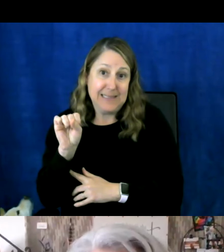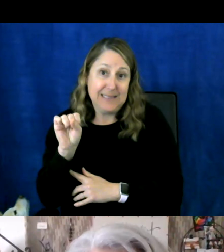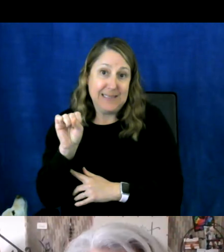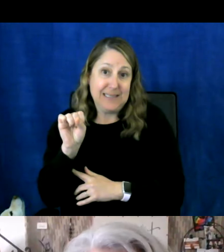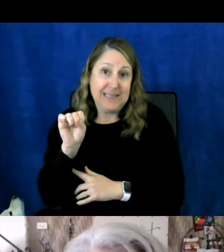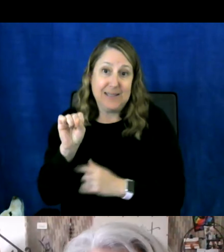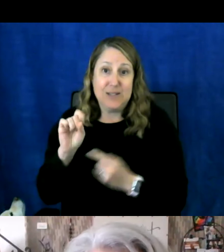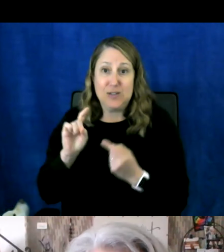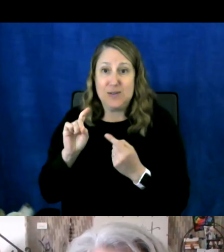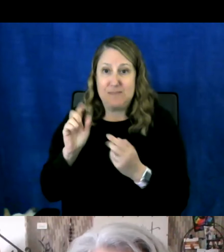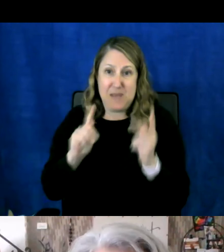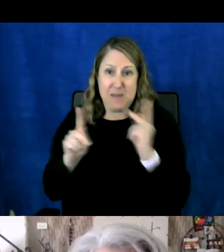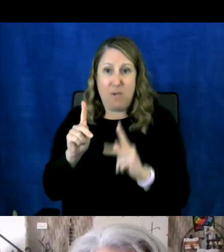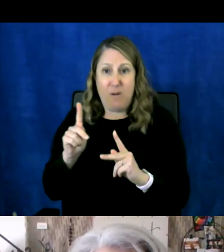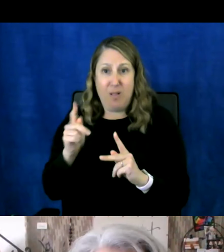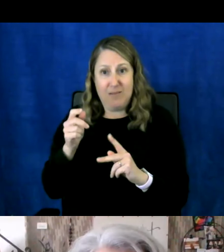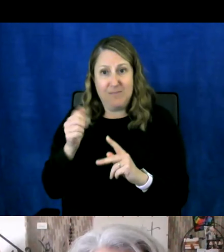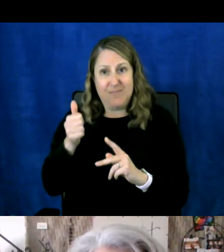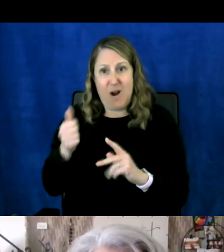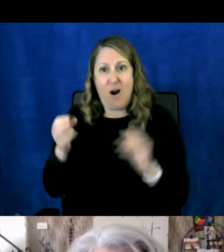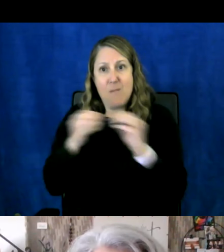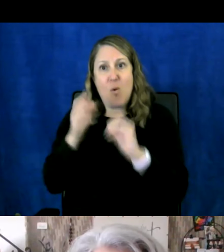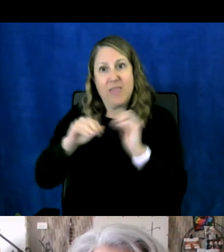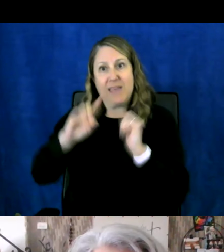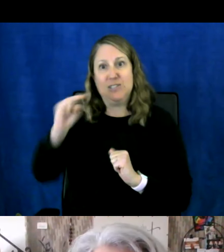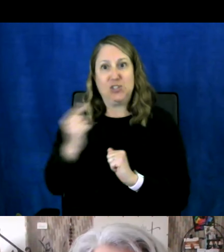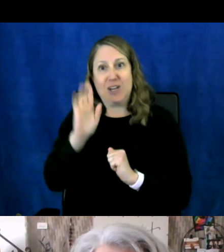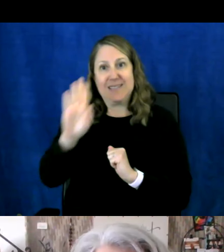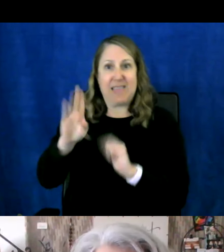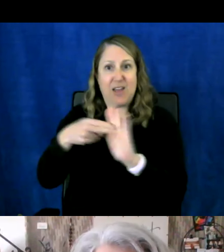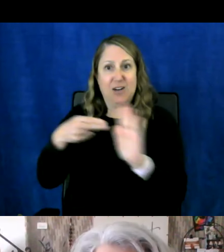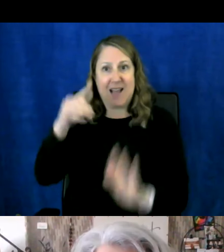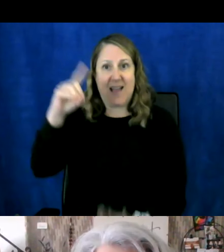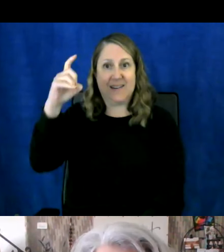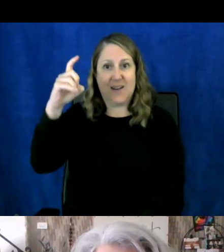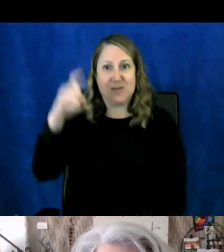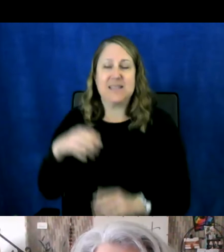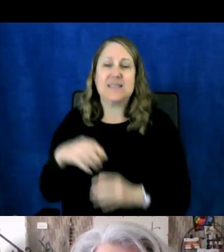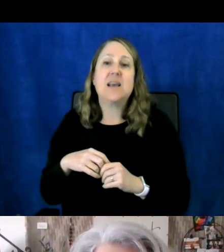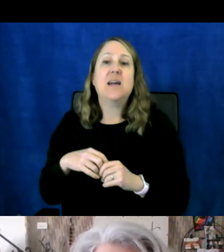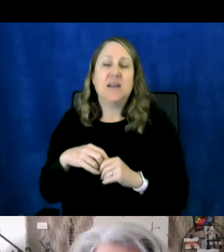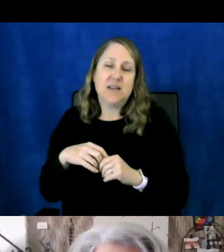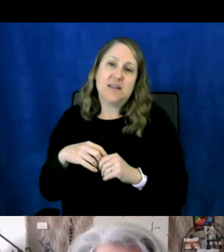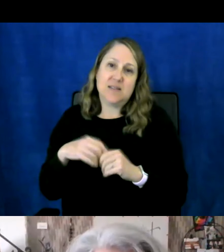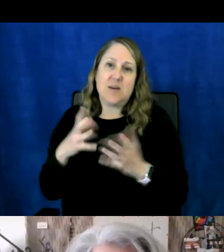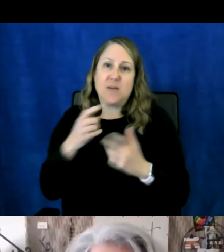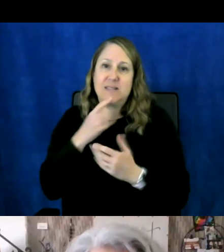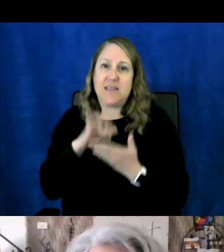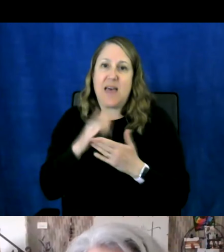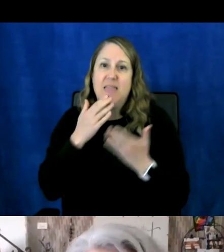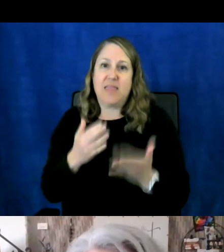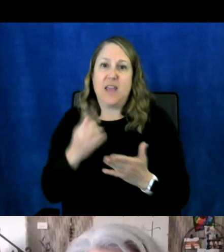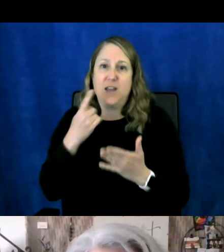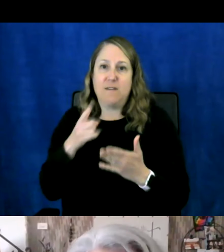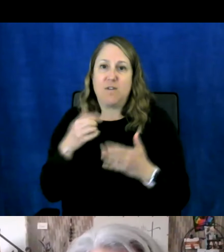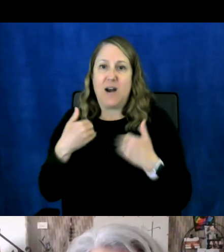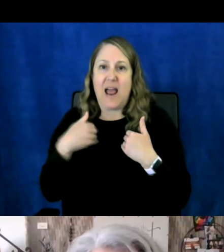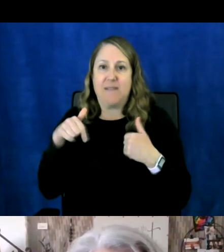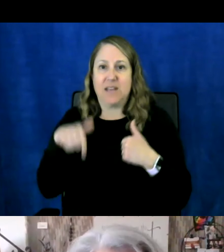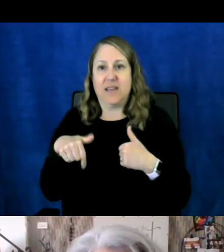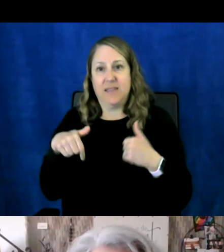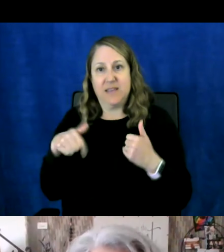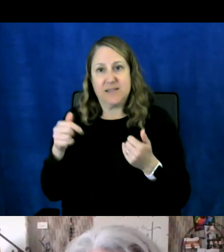their diagnoses. So I just want to say that, and thank you so much for having this space and